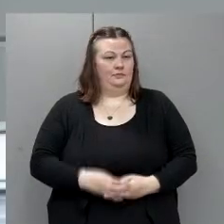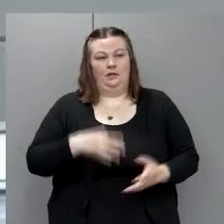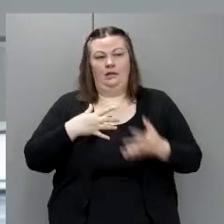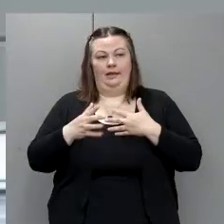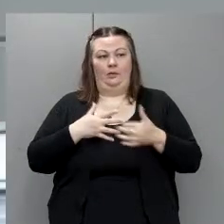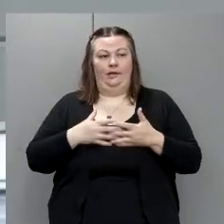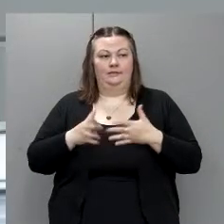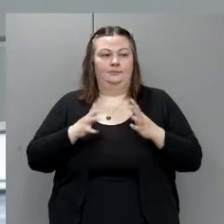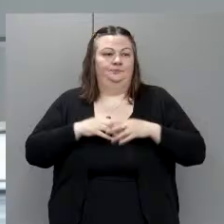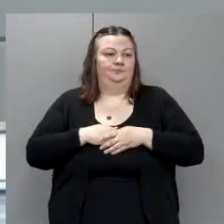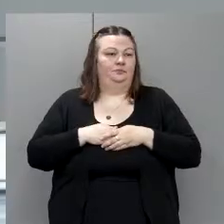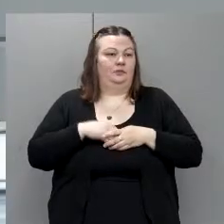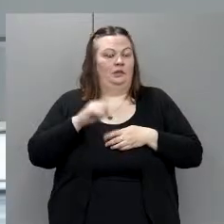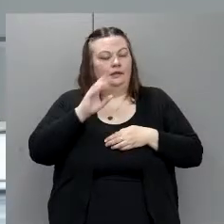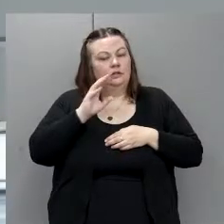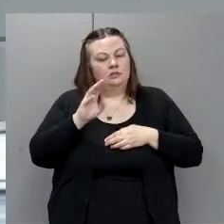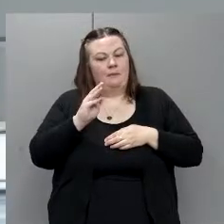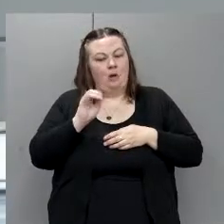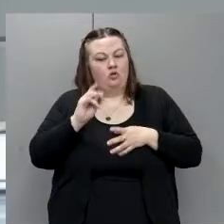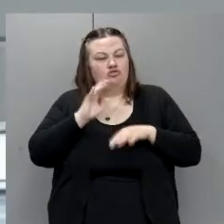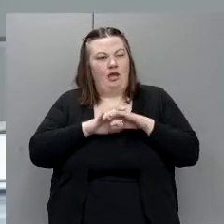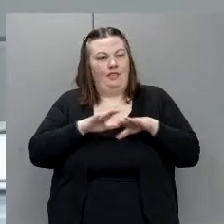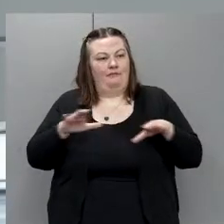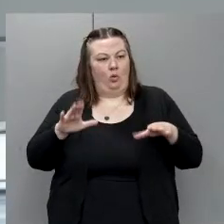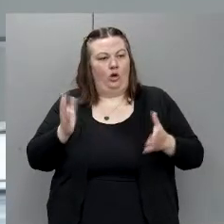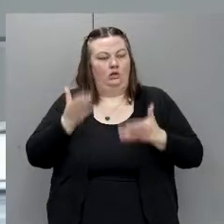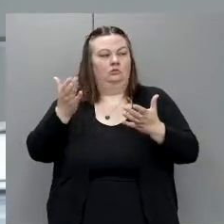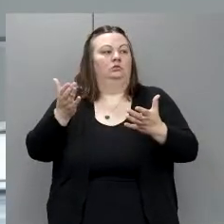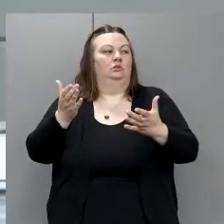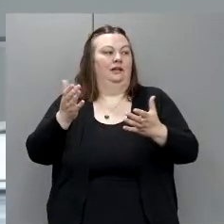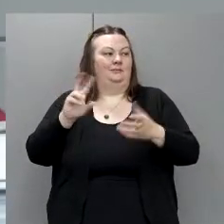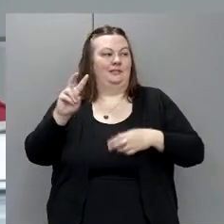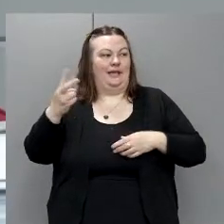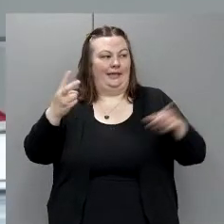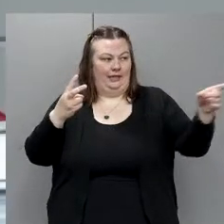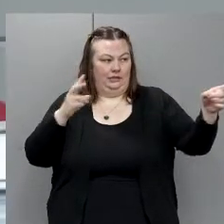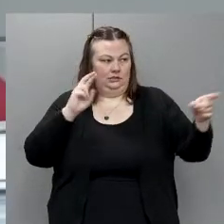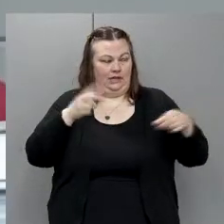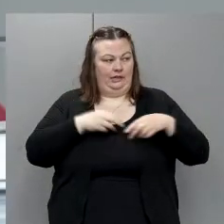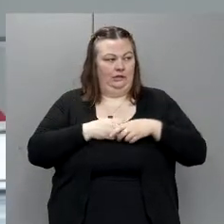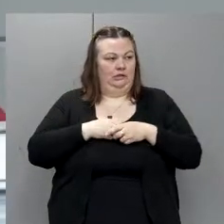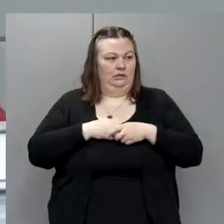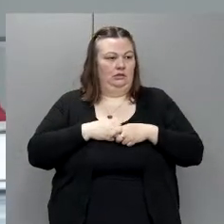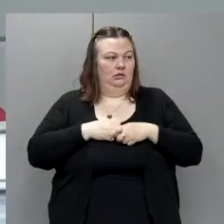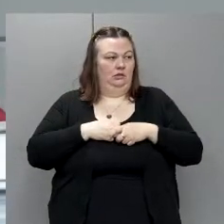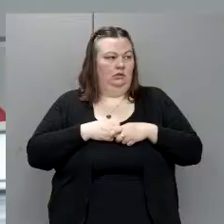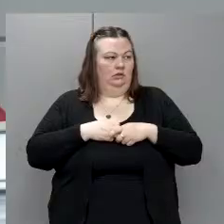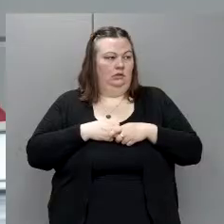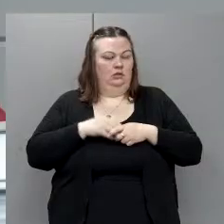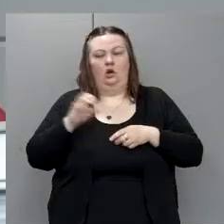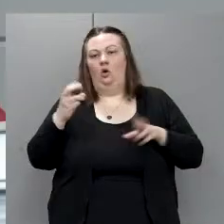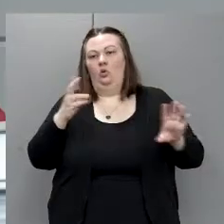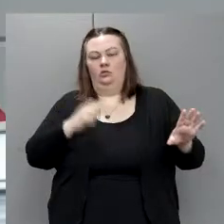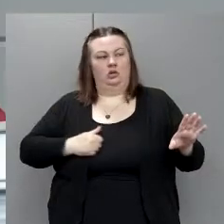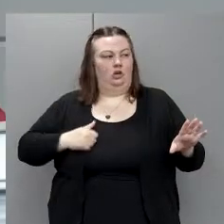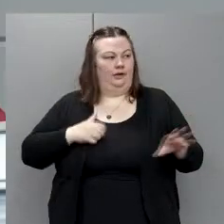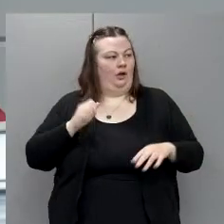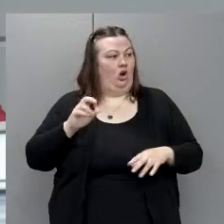Anyways, there's a motion on the floor that's been seconded. Oh, I'm sorry,